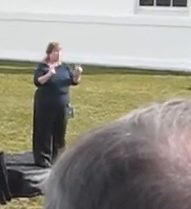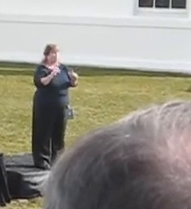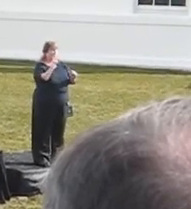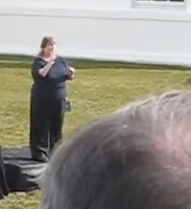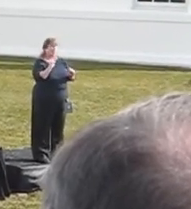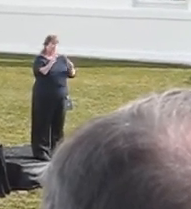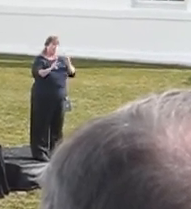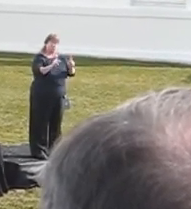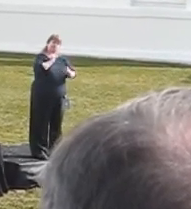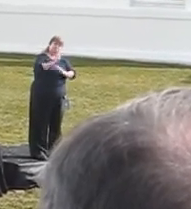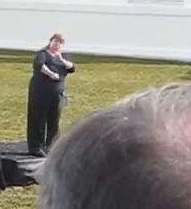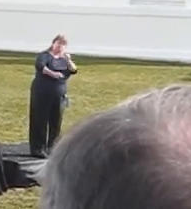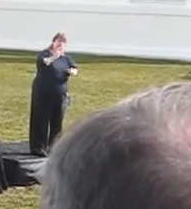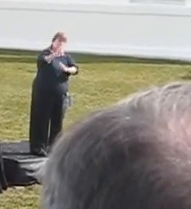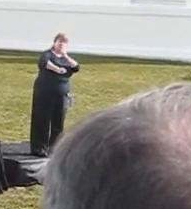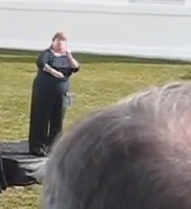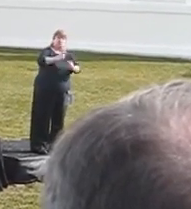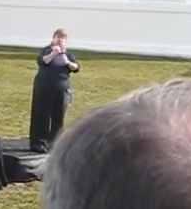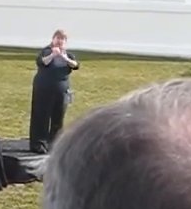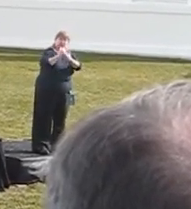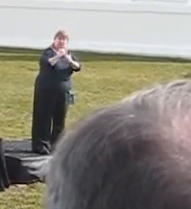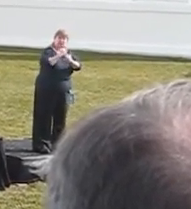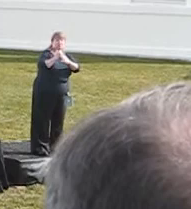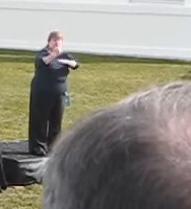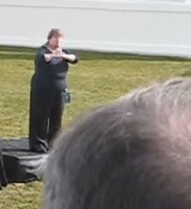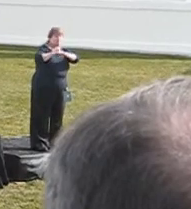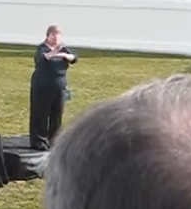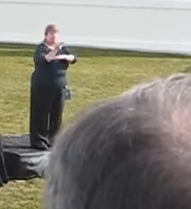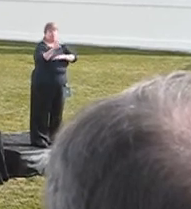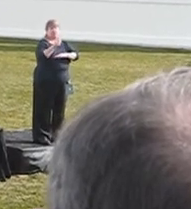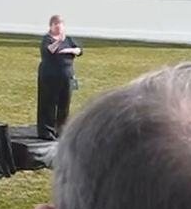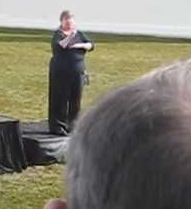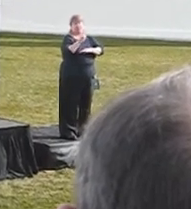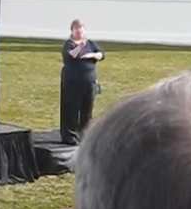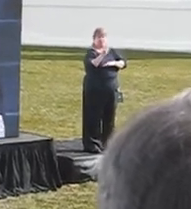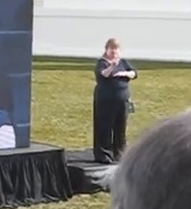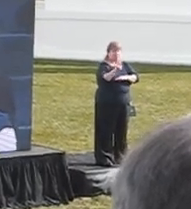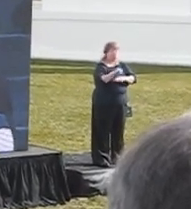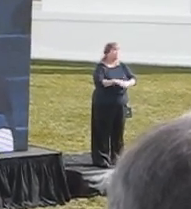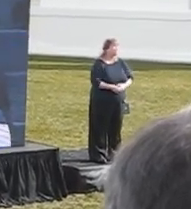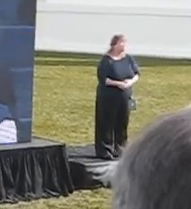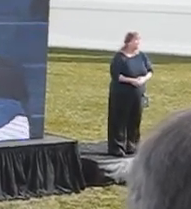Virginians to donate generously to the relief efforts currently underway in Haiti.